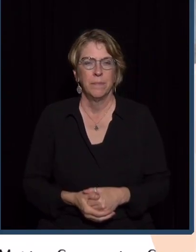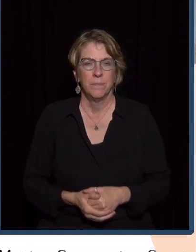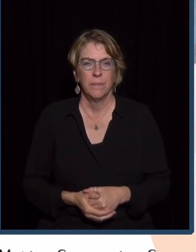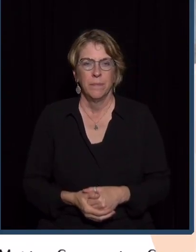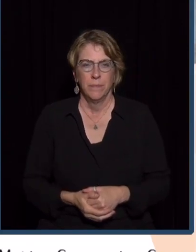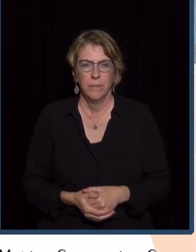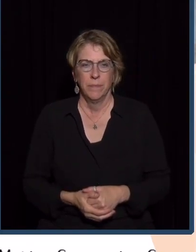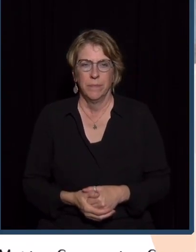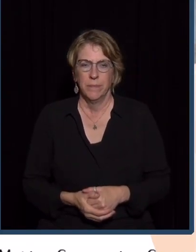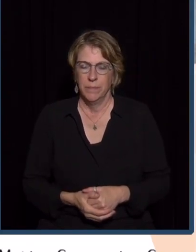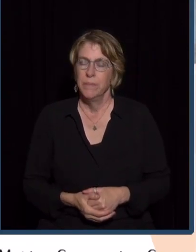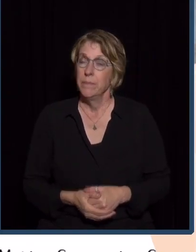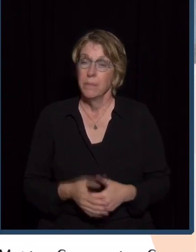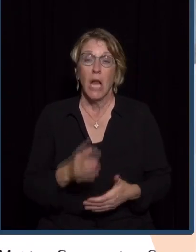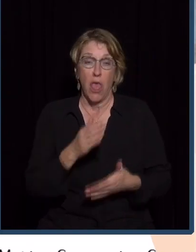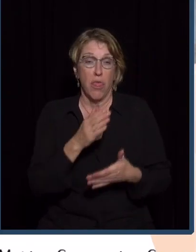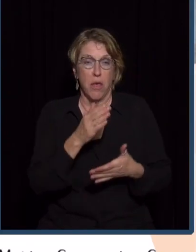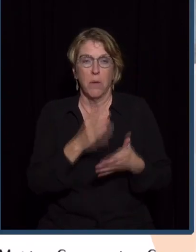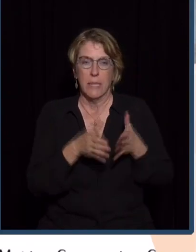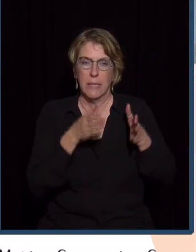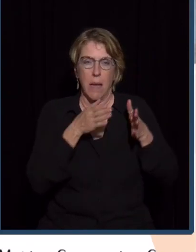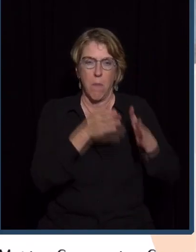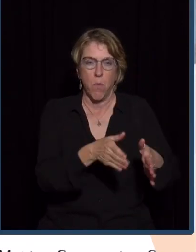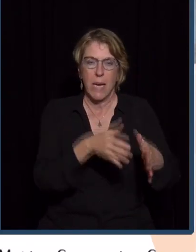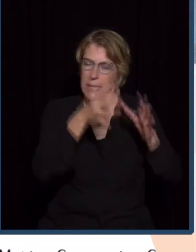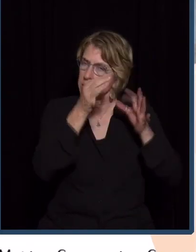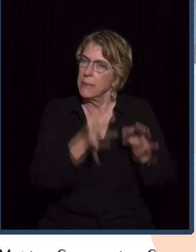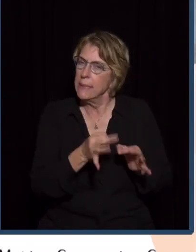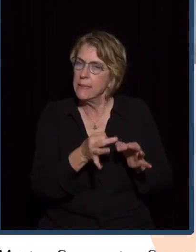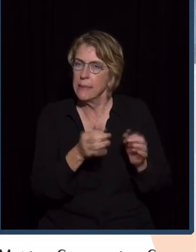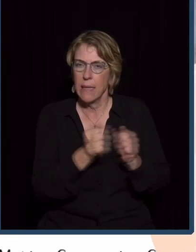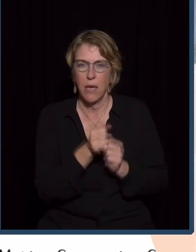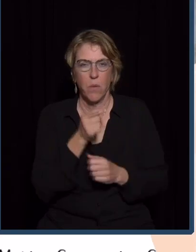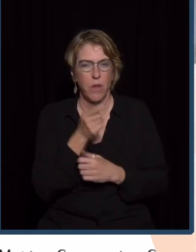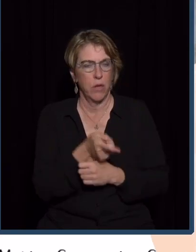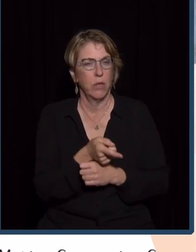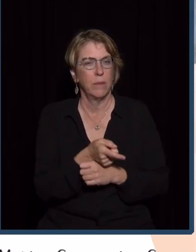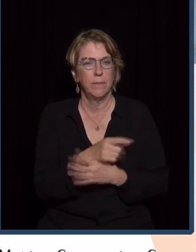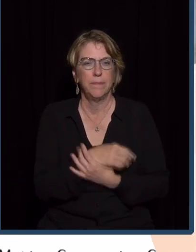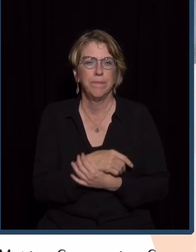directions that we took with Cheyenne that